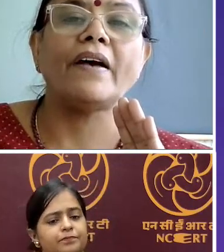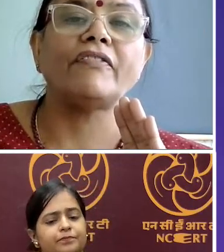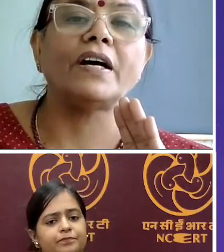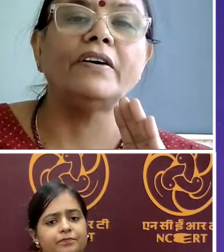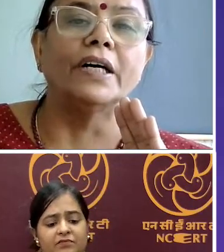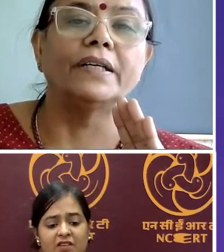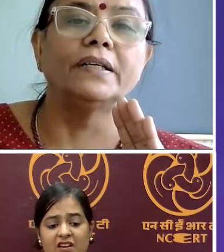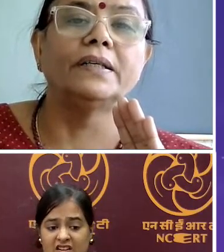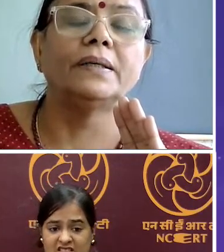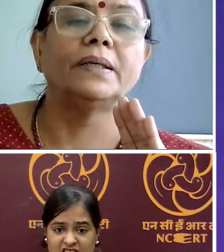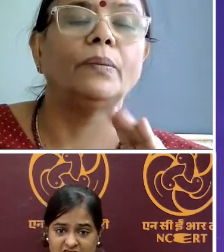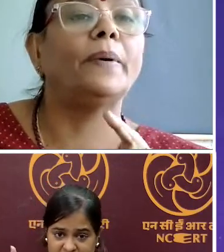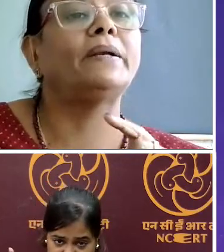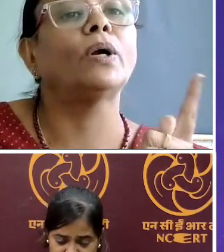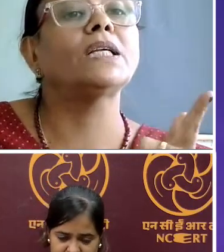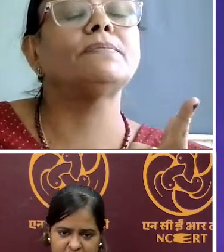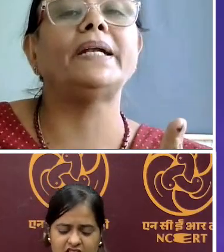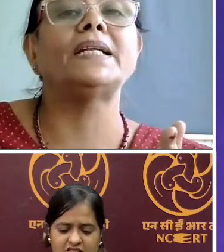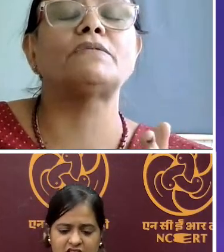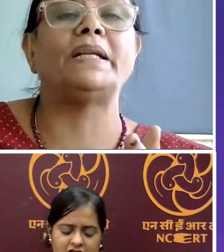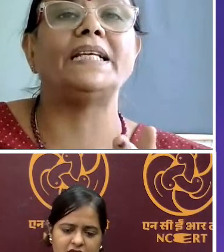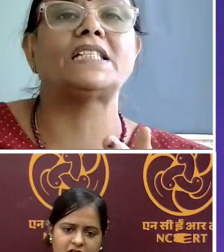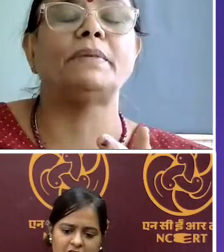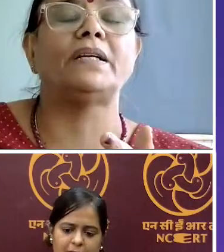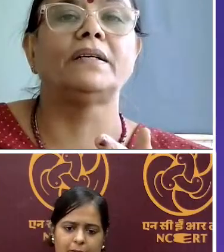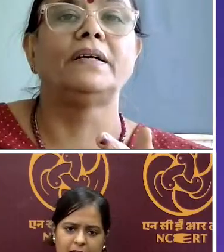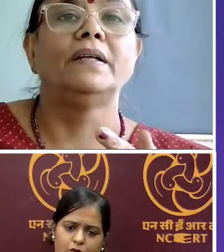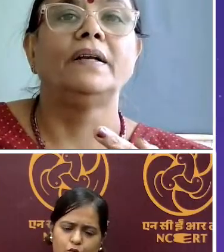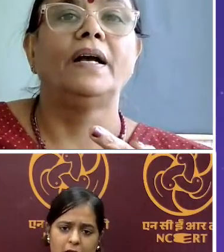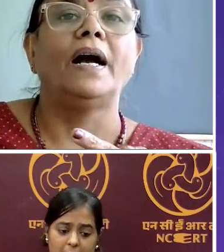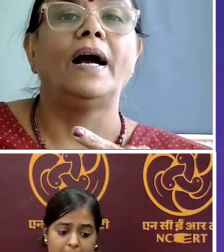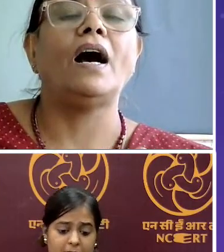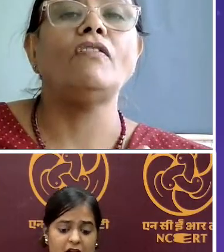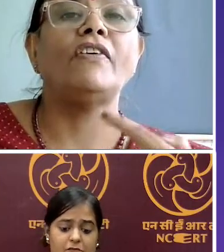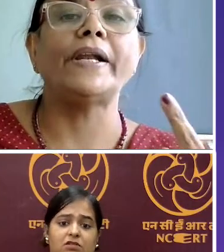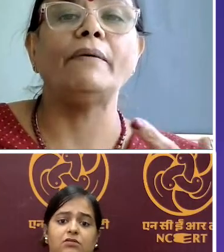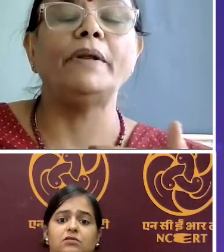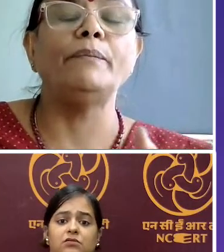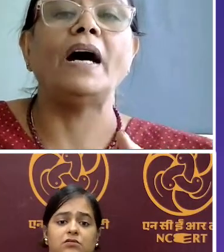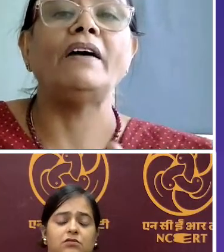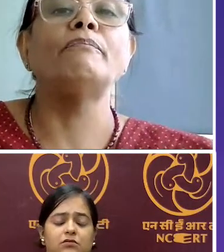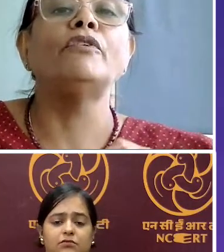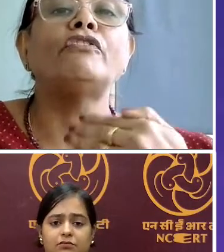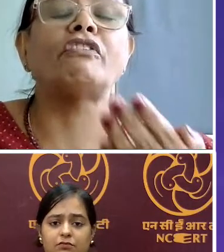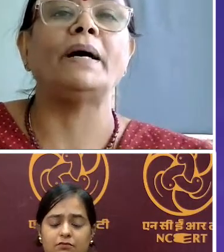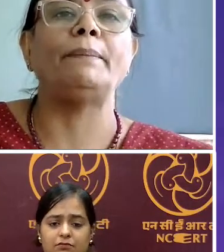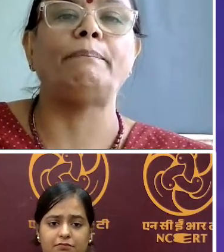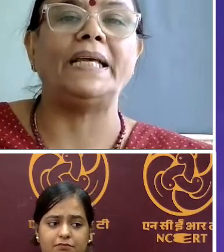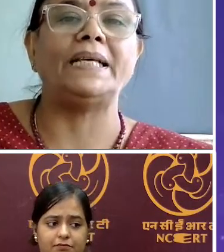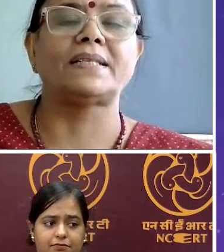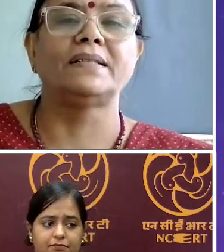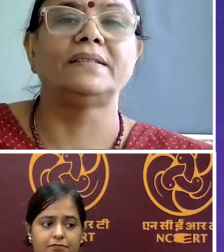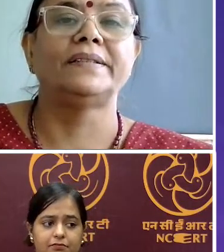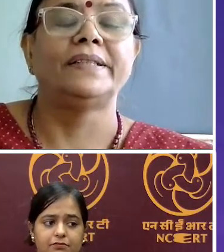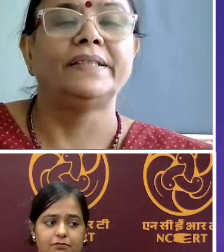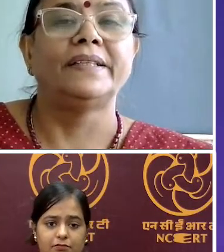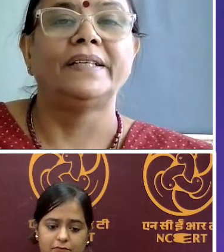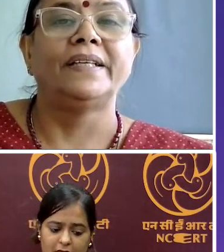Distance I have covered, but what is my displacement? How far I have moved from my